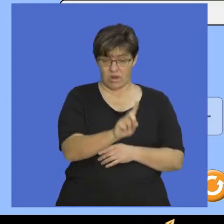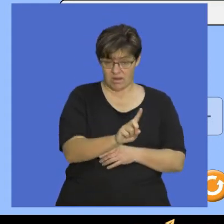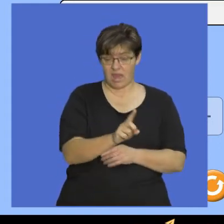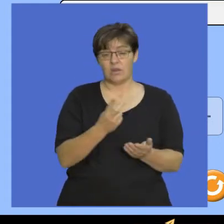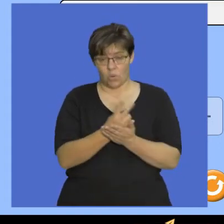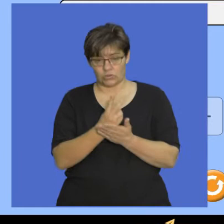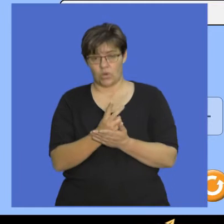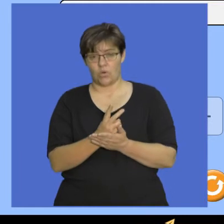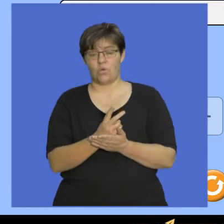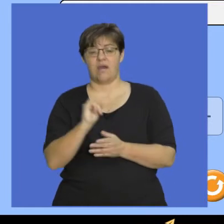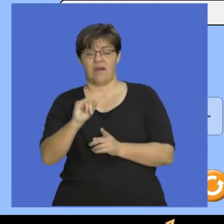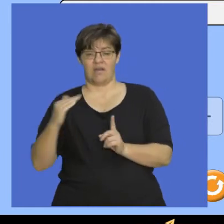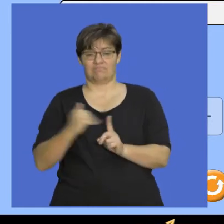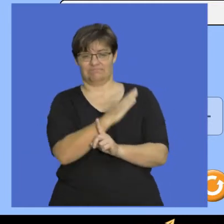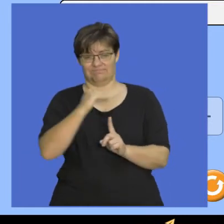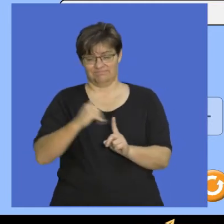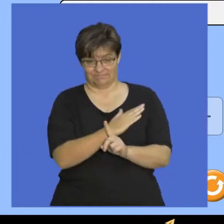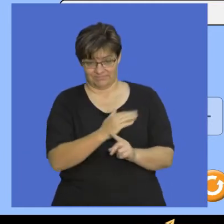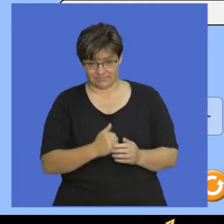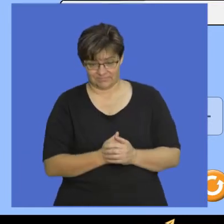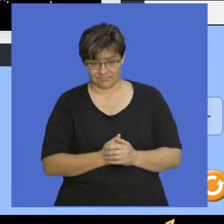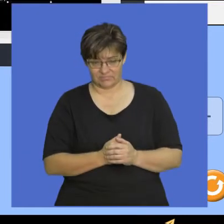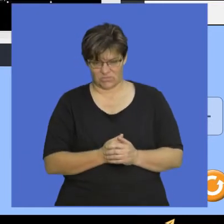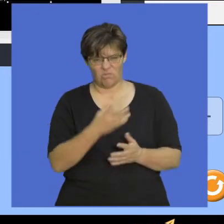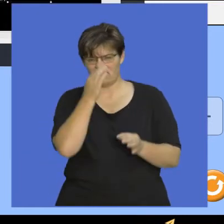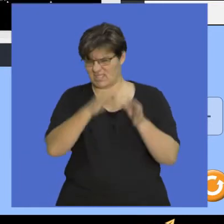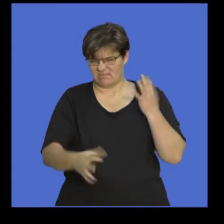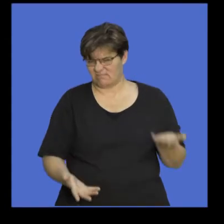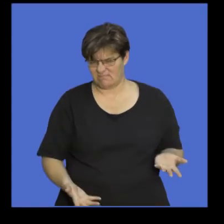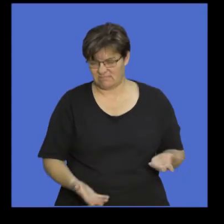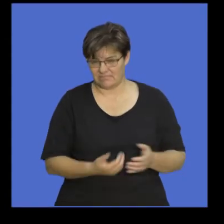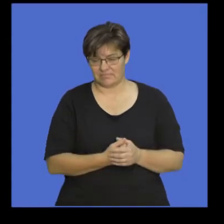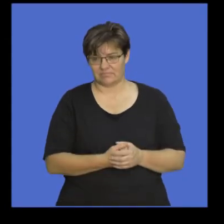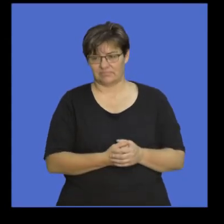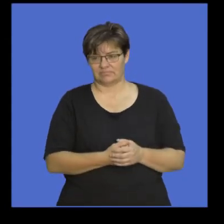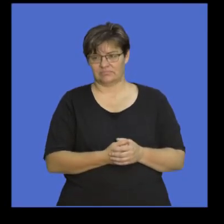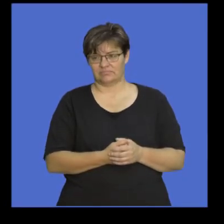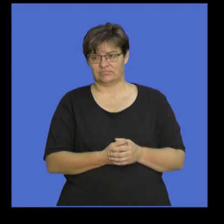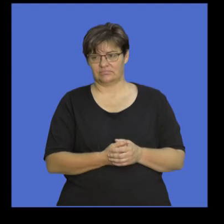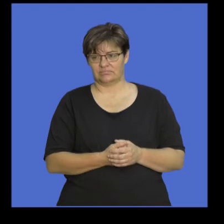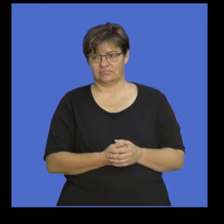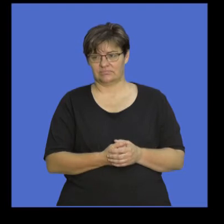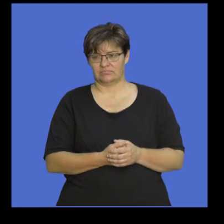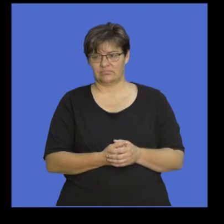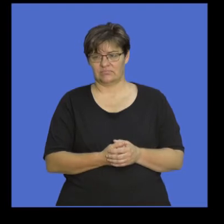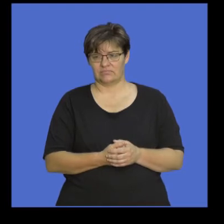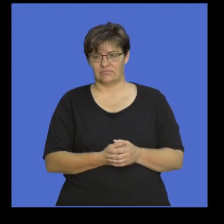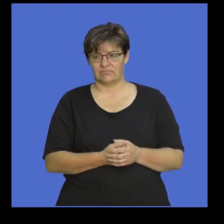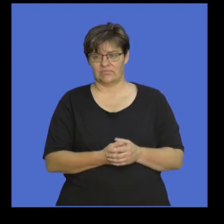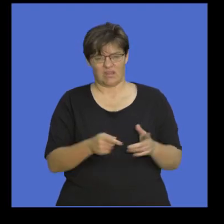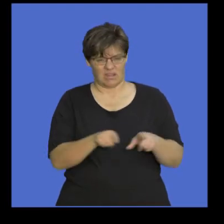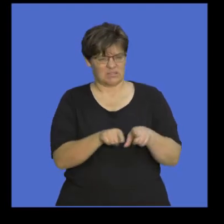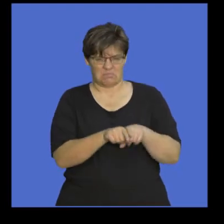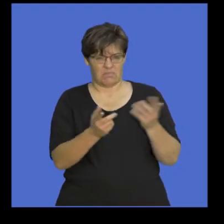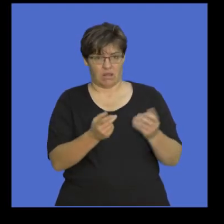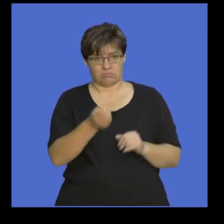the current passing through R1, right? Simple, straightforward. There's nothing,